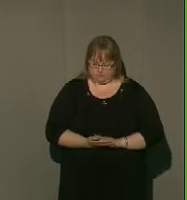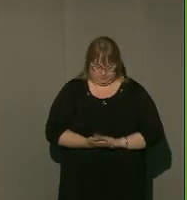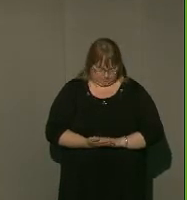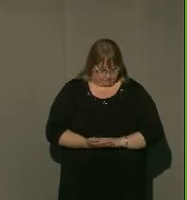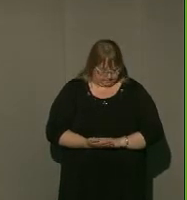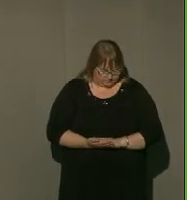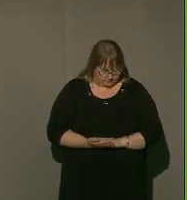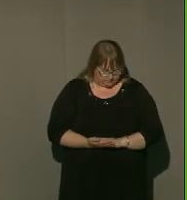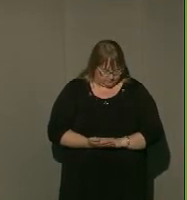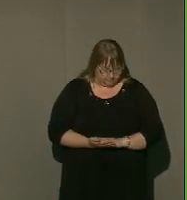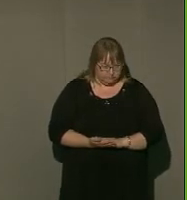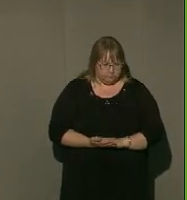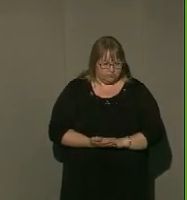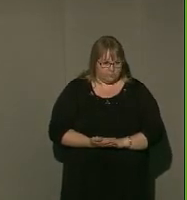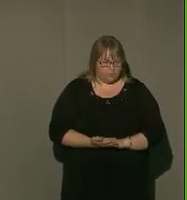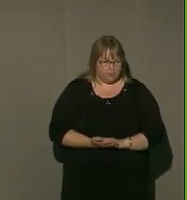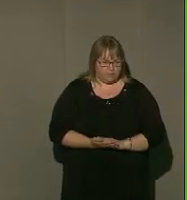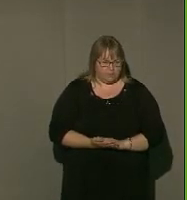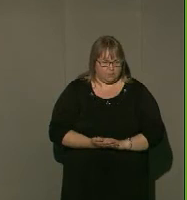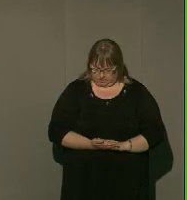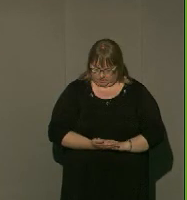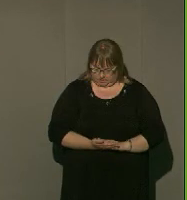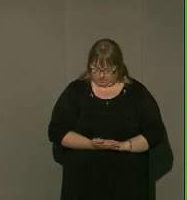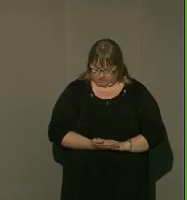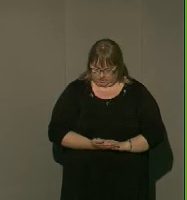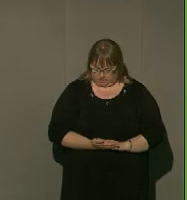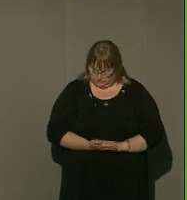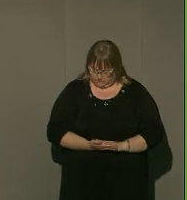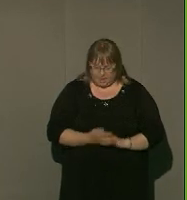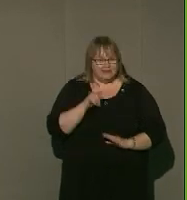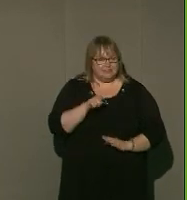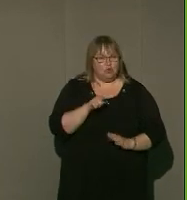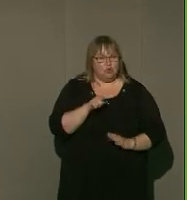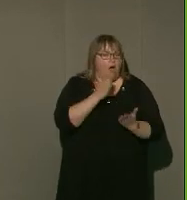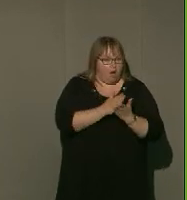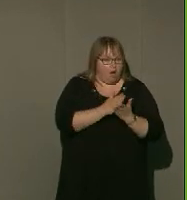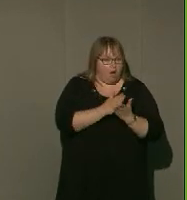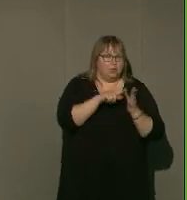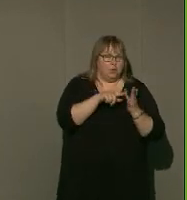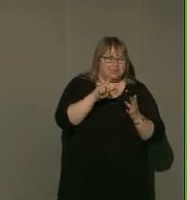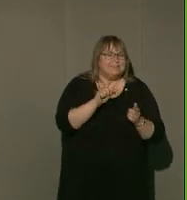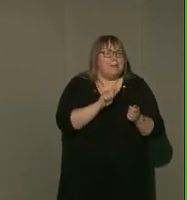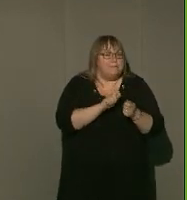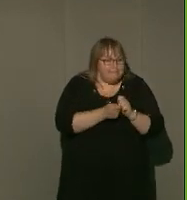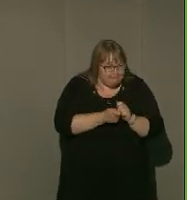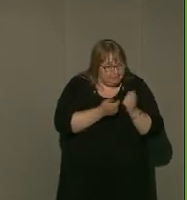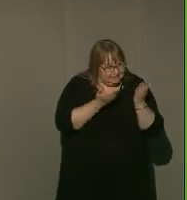Amendment 2, D03, apologies, I keep saying it's the amendment. Right, that